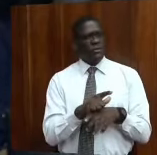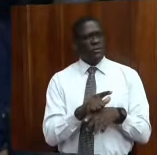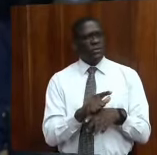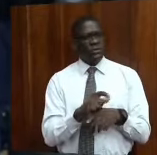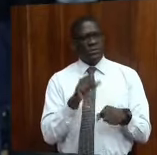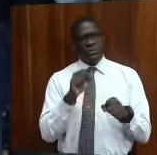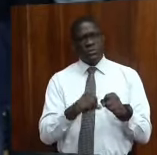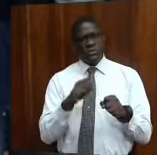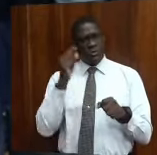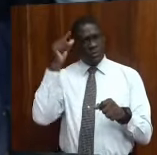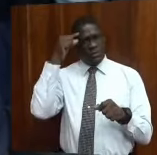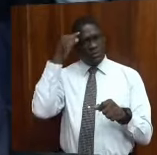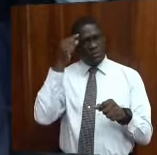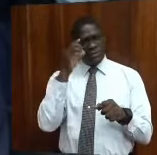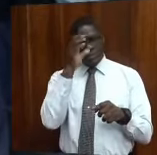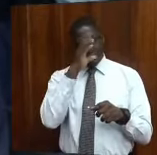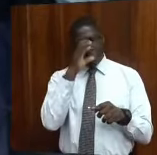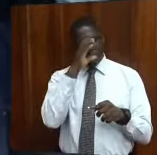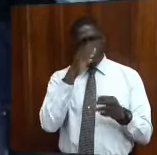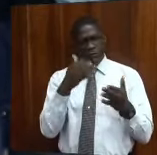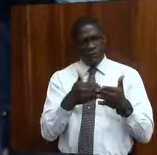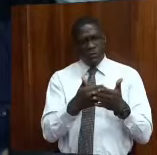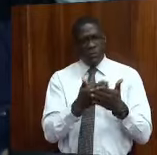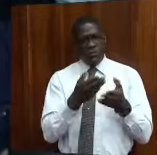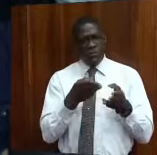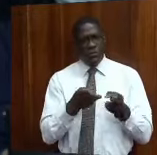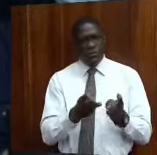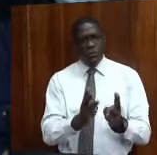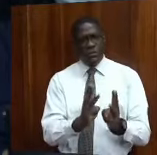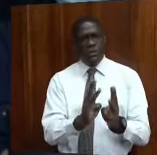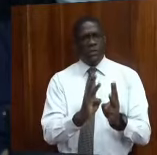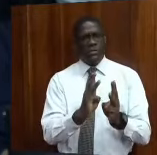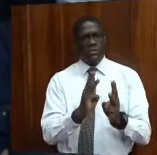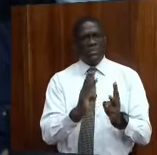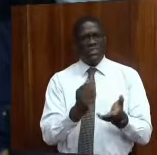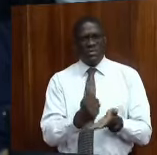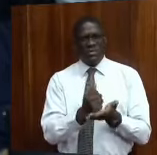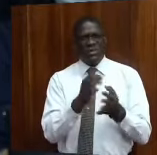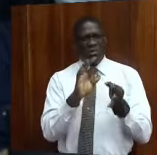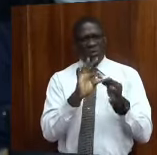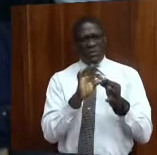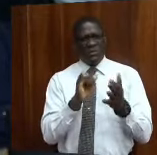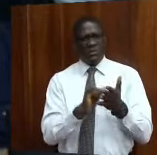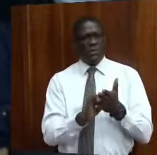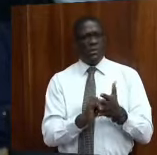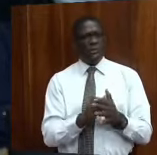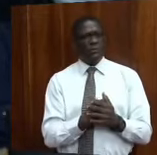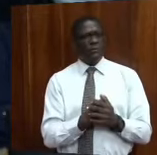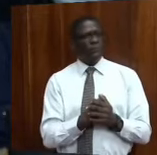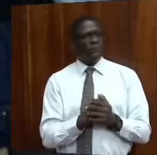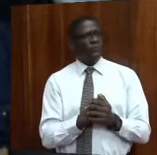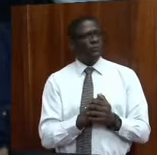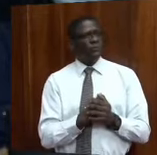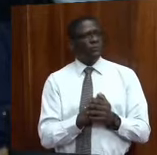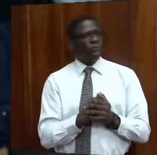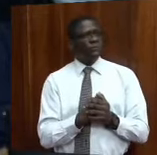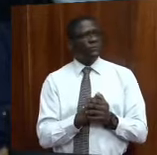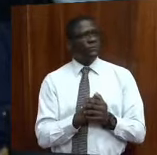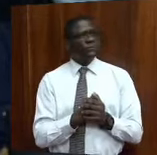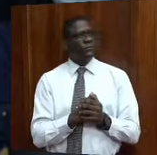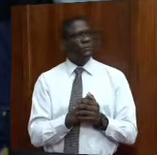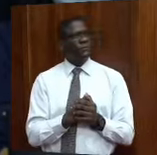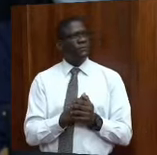Mr. Speaker, in the event of this economic fallout and the economy remains